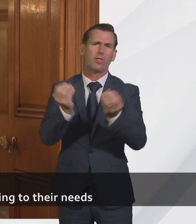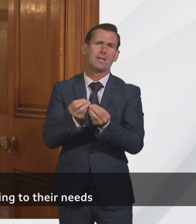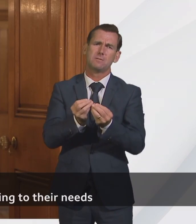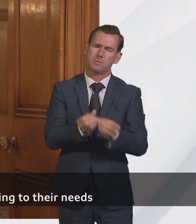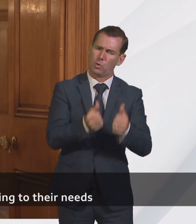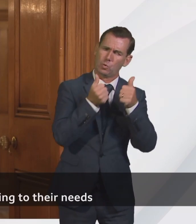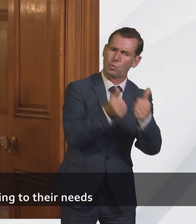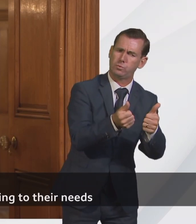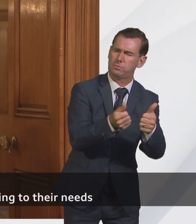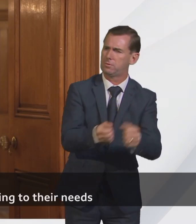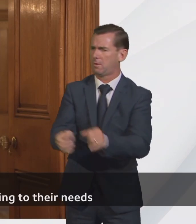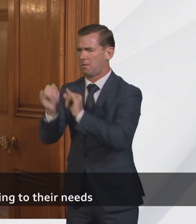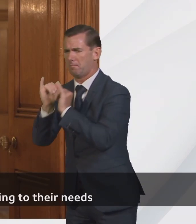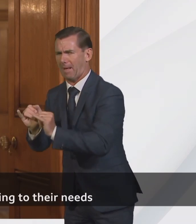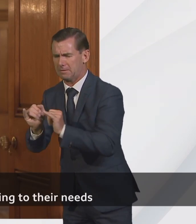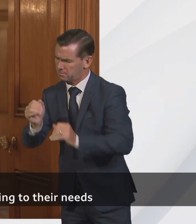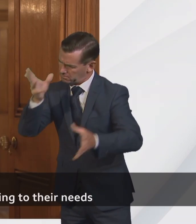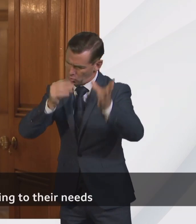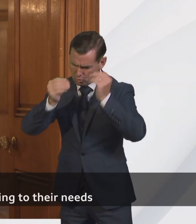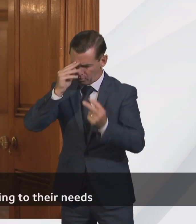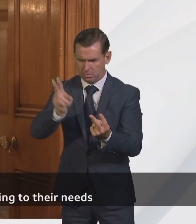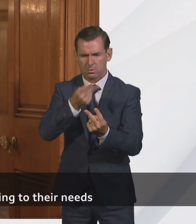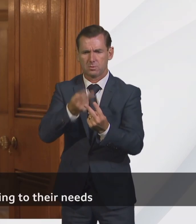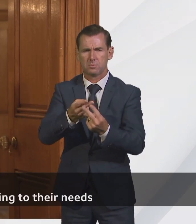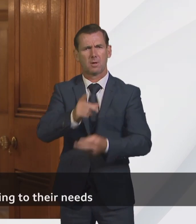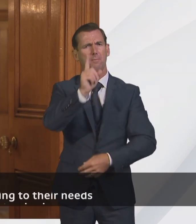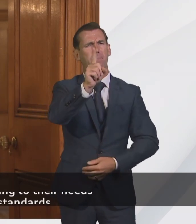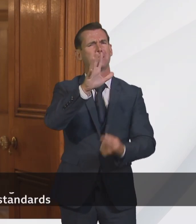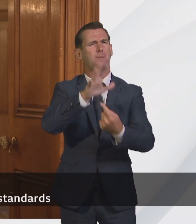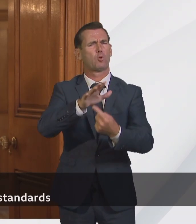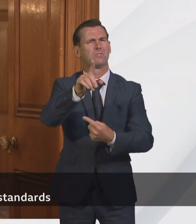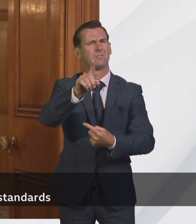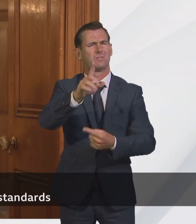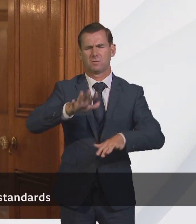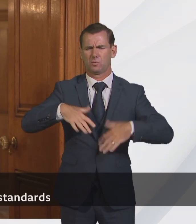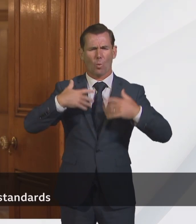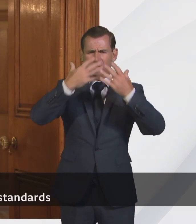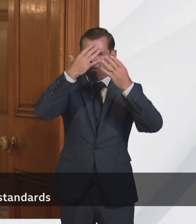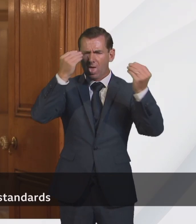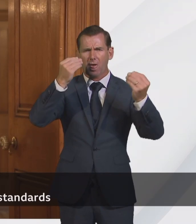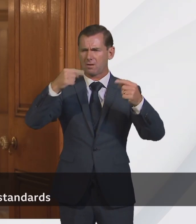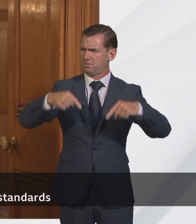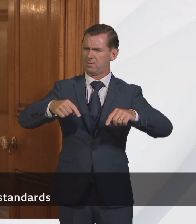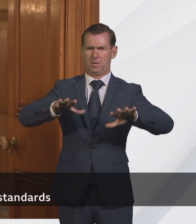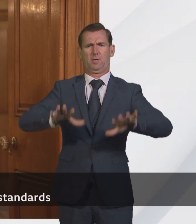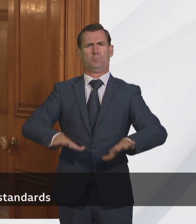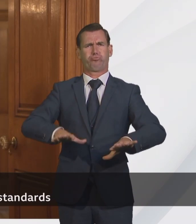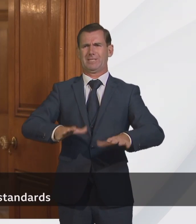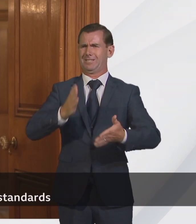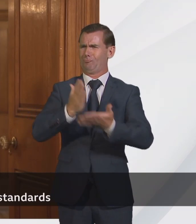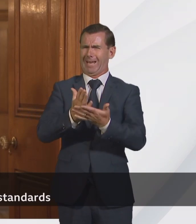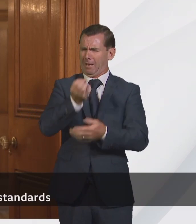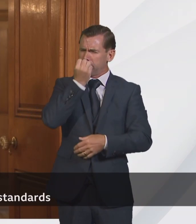that there is more that needs to be done in schools to tackle racism? And if so, what? And secondly,